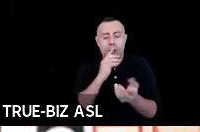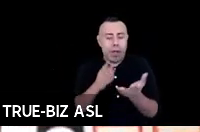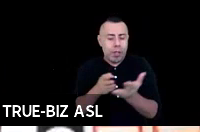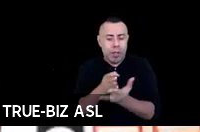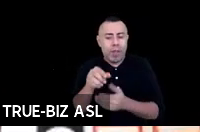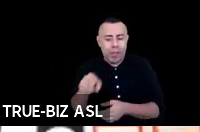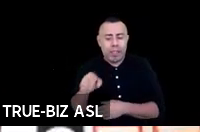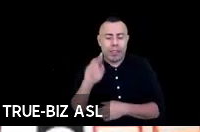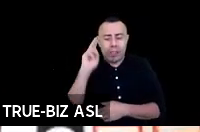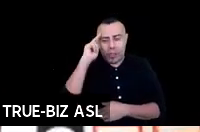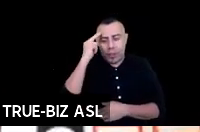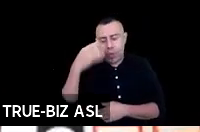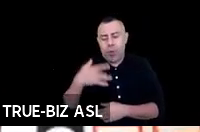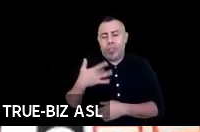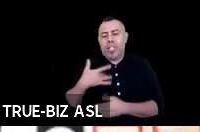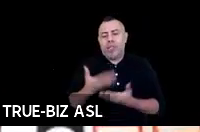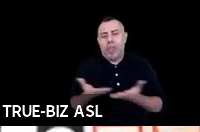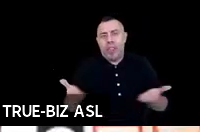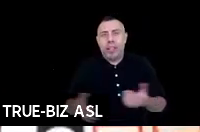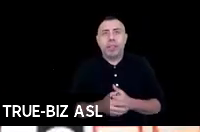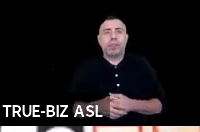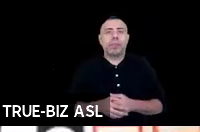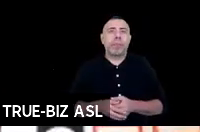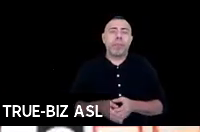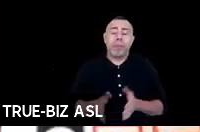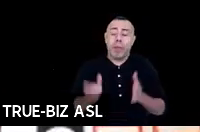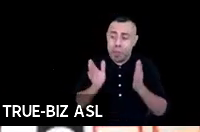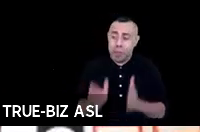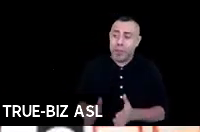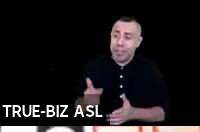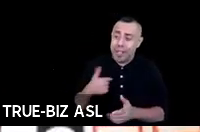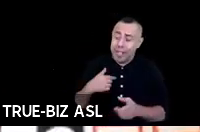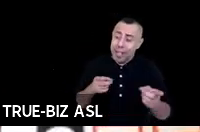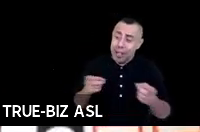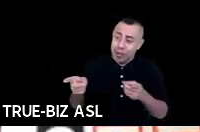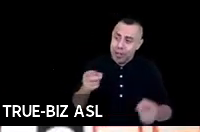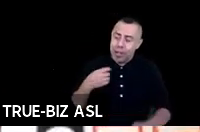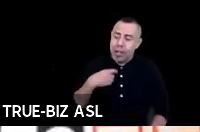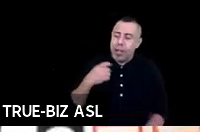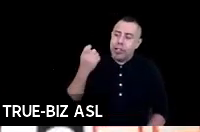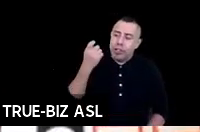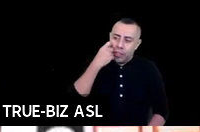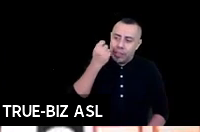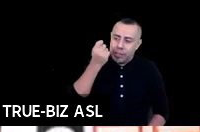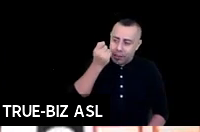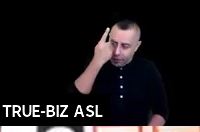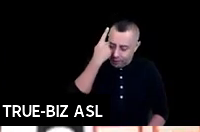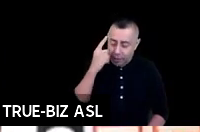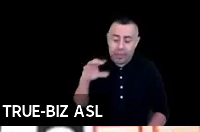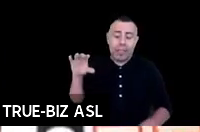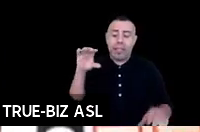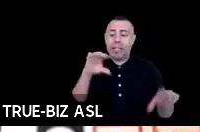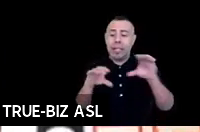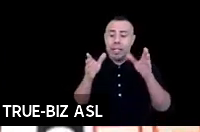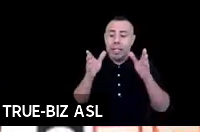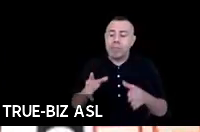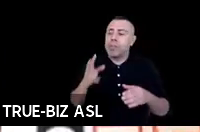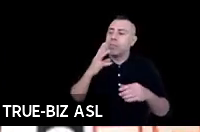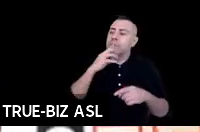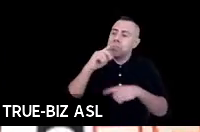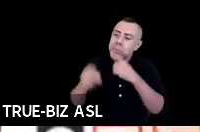I just got that the chemist was trying to talk about Mercury and the thermometer. And then, because I was like, they're talking